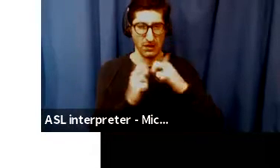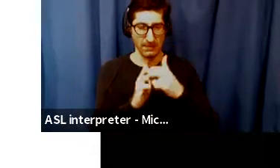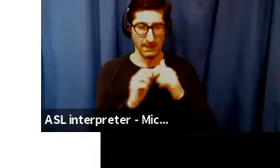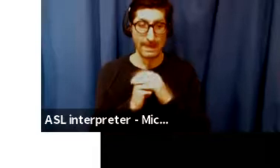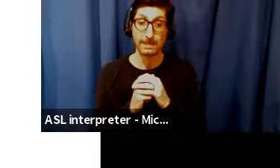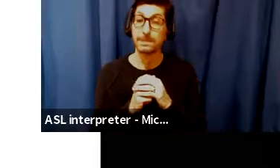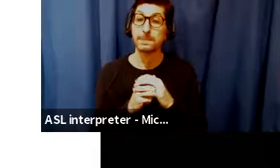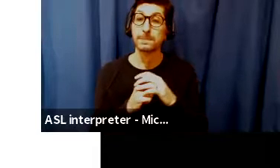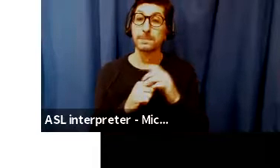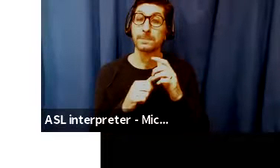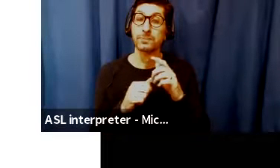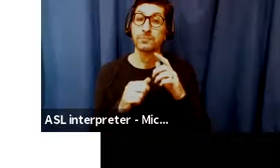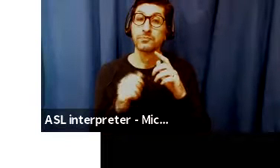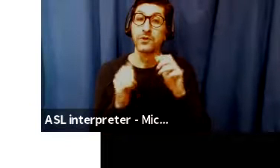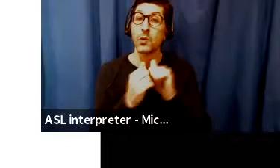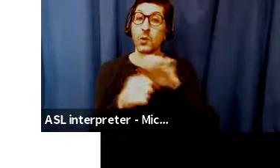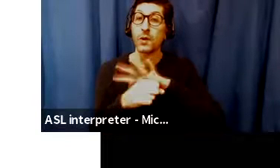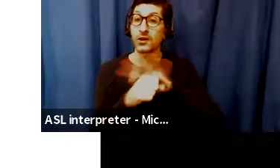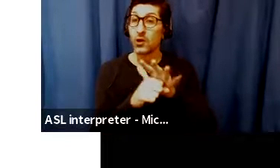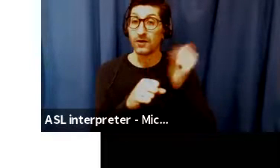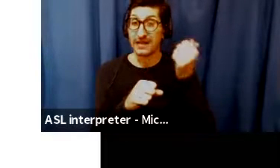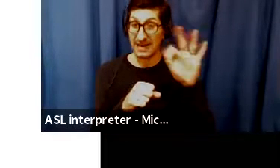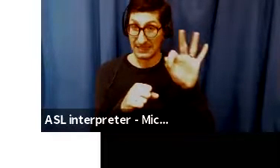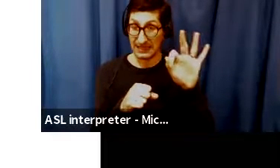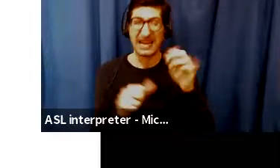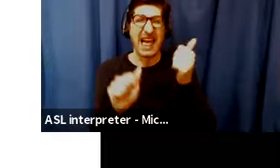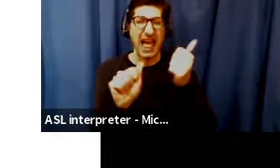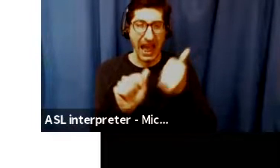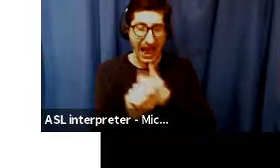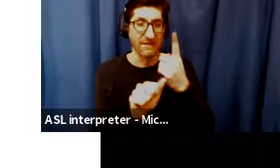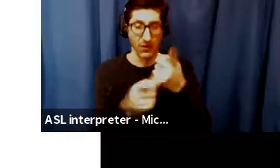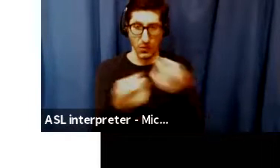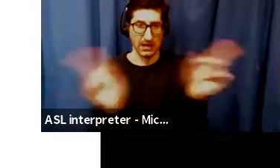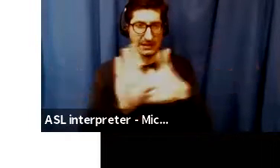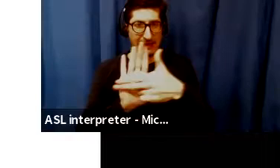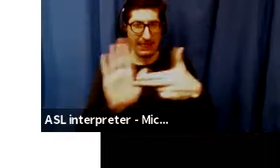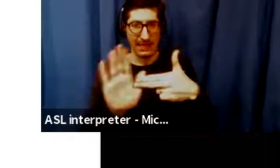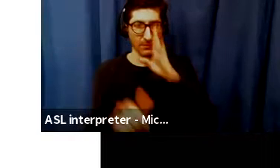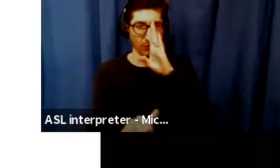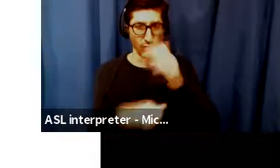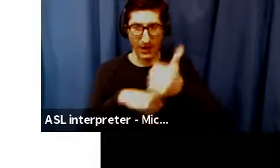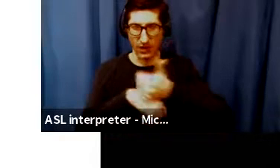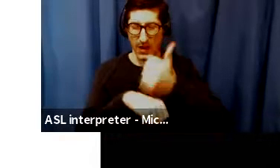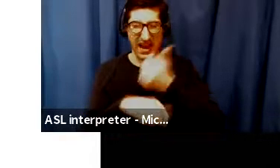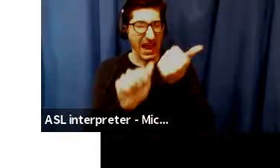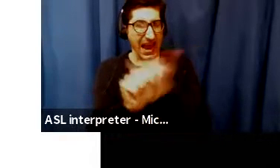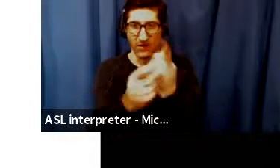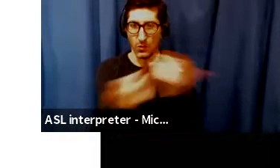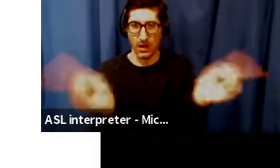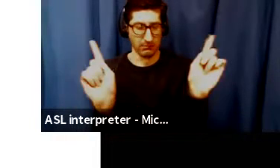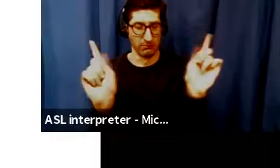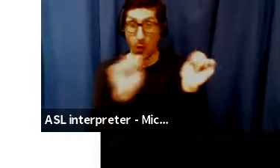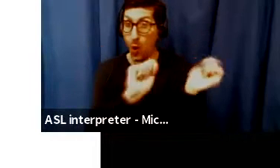everyone is considered to be a potential direct threat. And in many ways, that's because anybody could